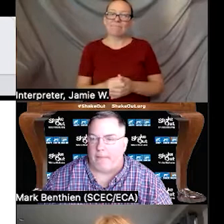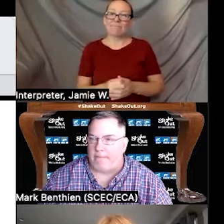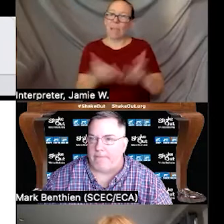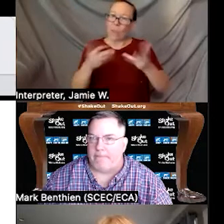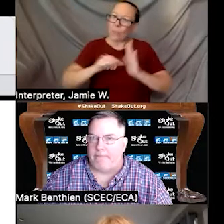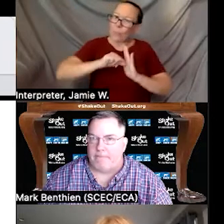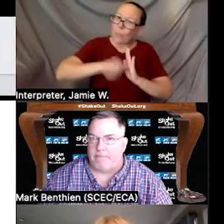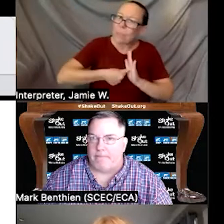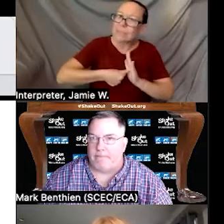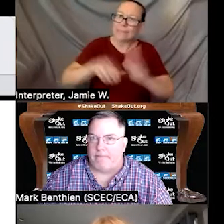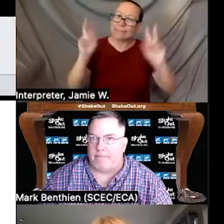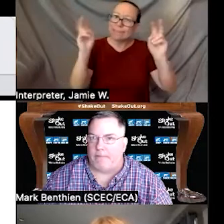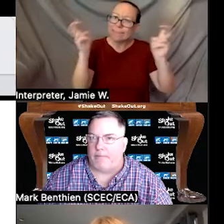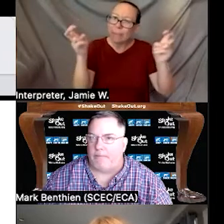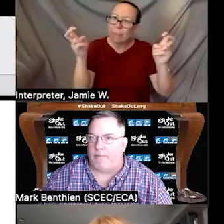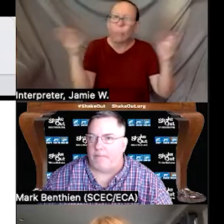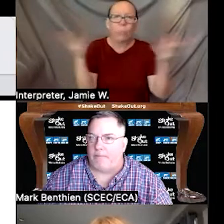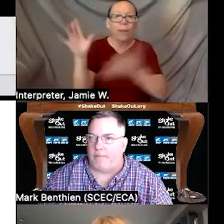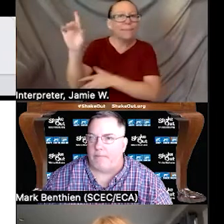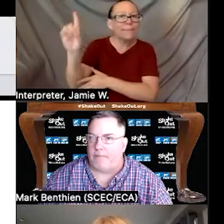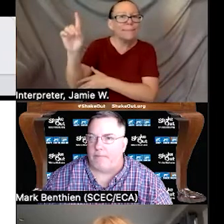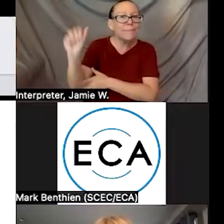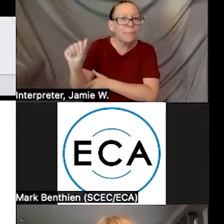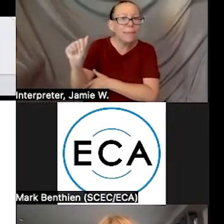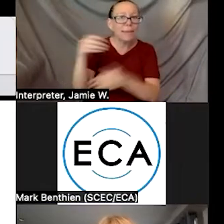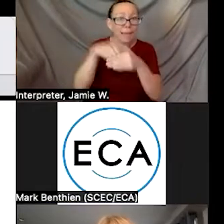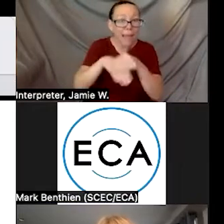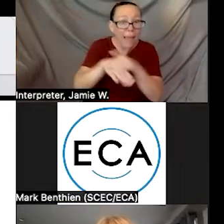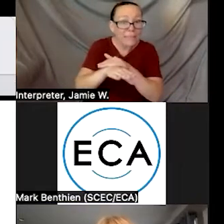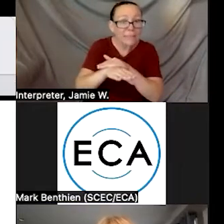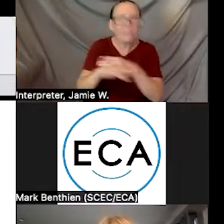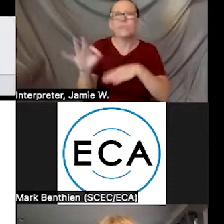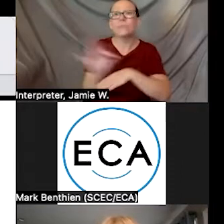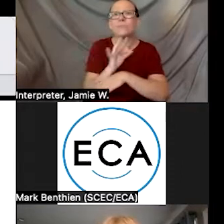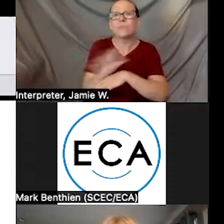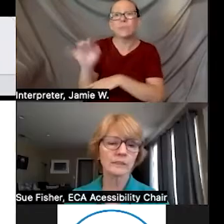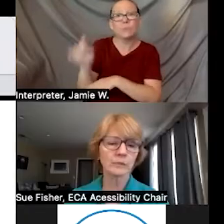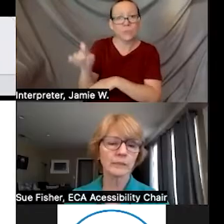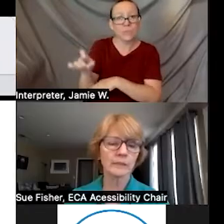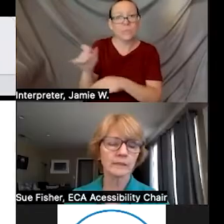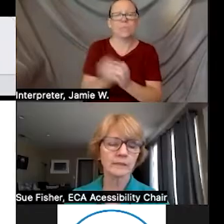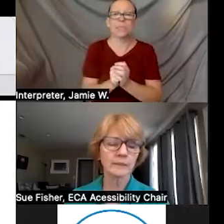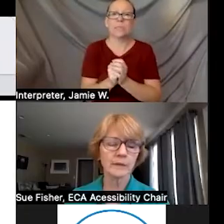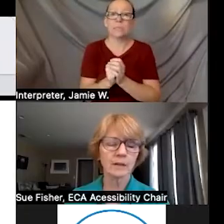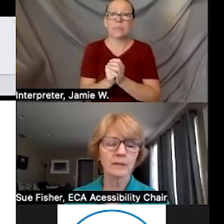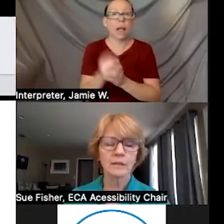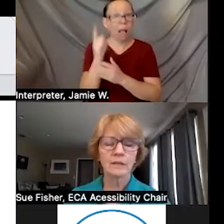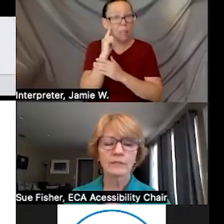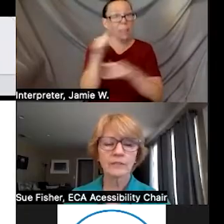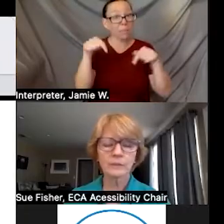of disability access and functional needs as we do a lot of our planning and exercising. So I think that this will be a